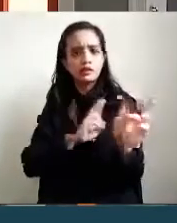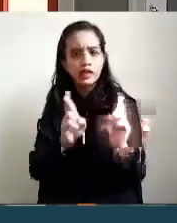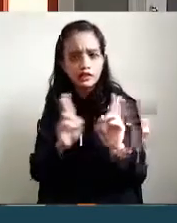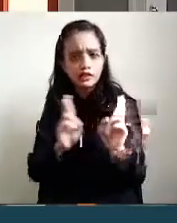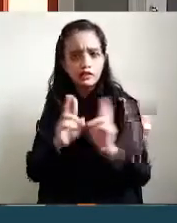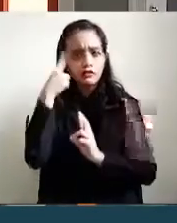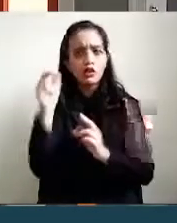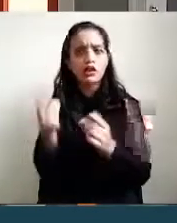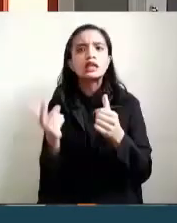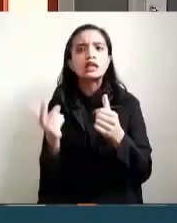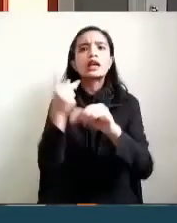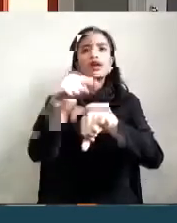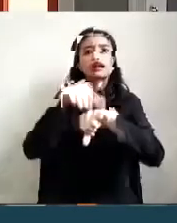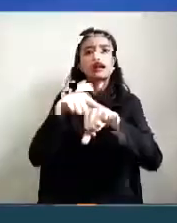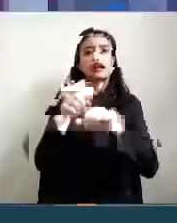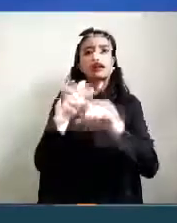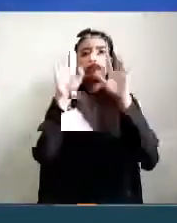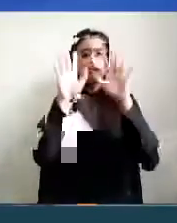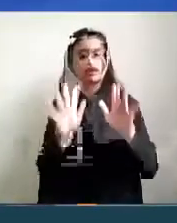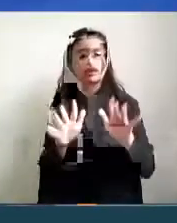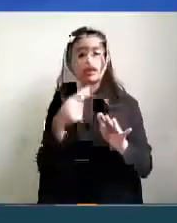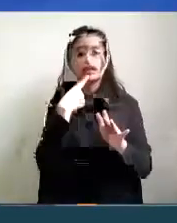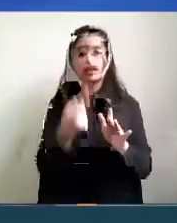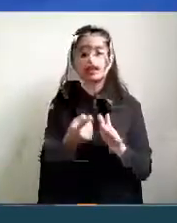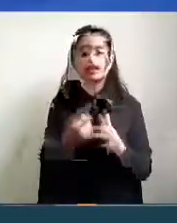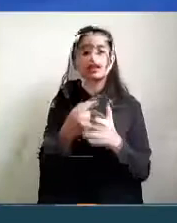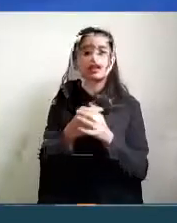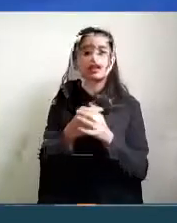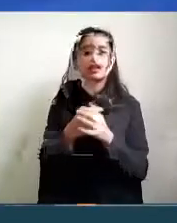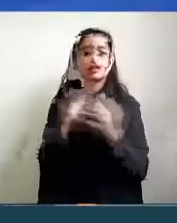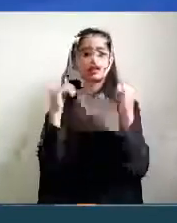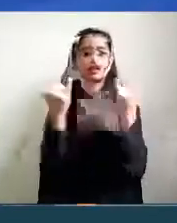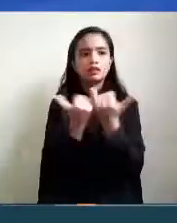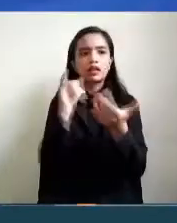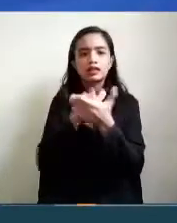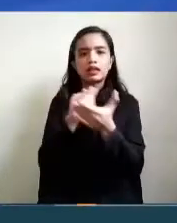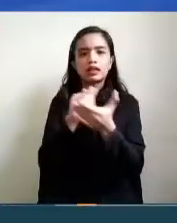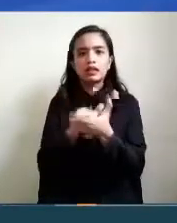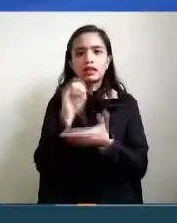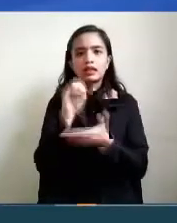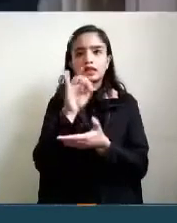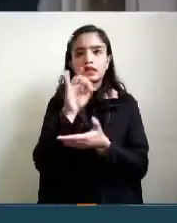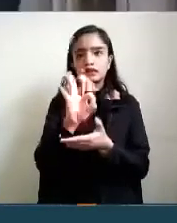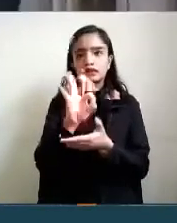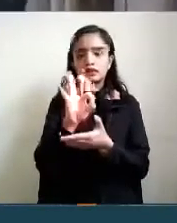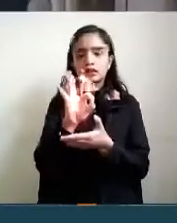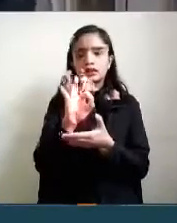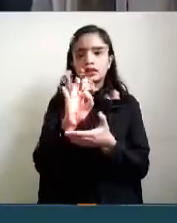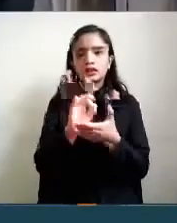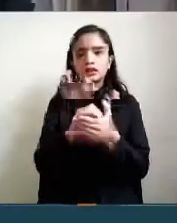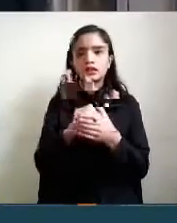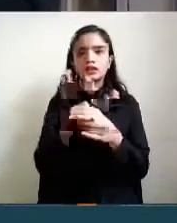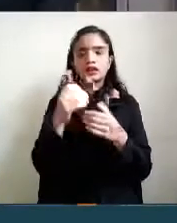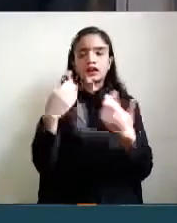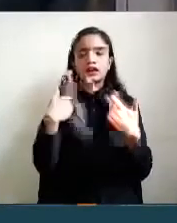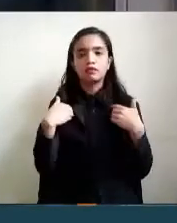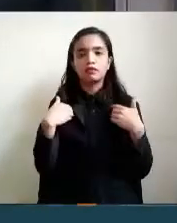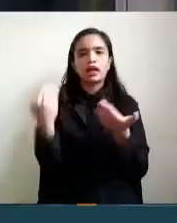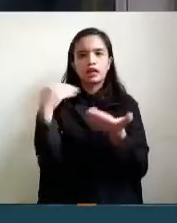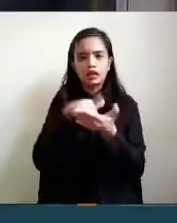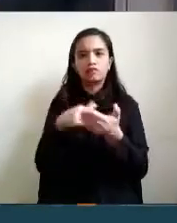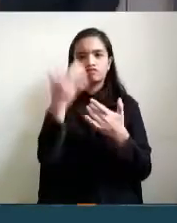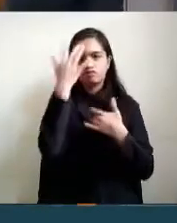winter. The nation's health protection agency says it will be aggressive when it wages another battle with the disease.